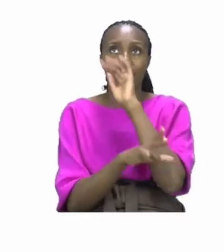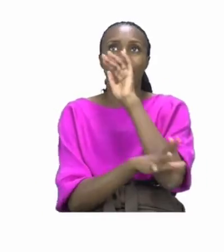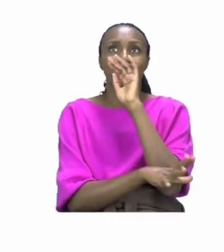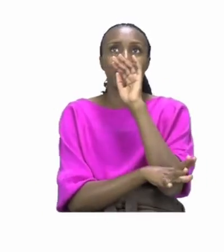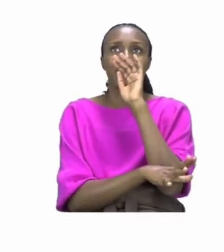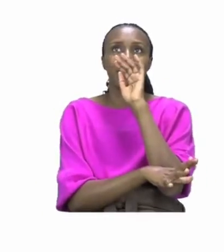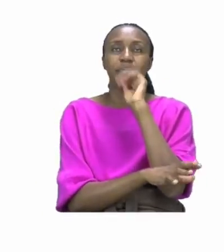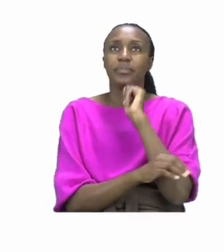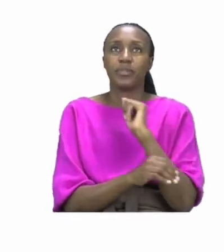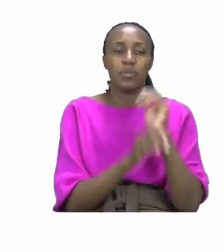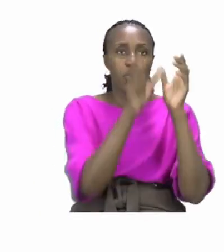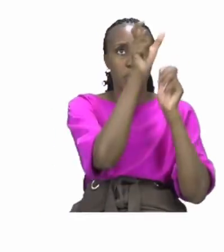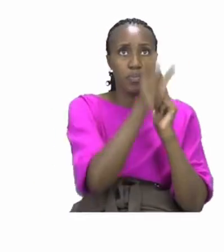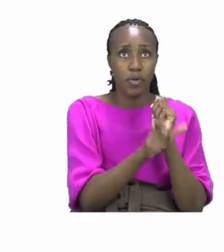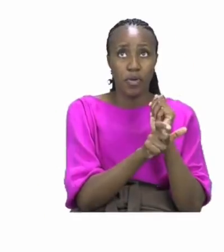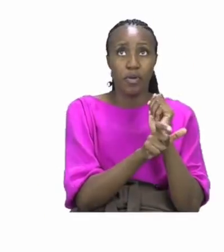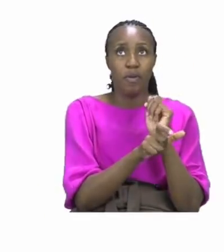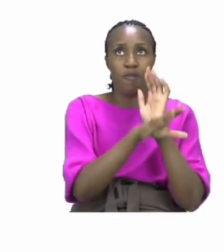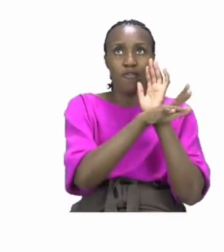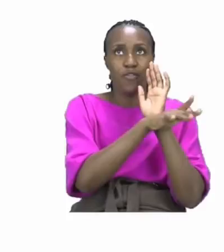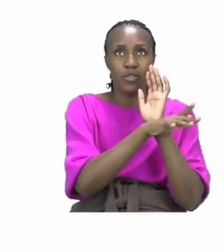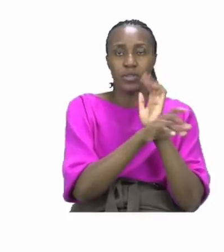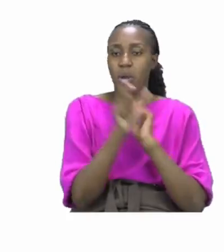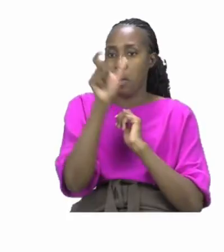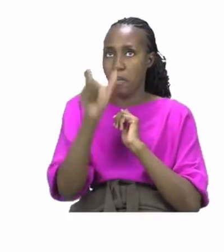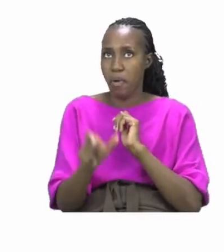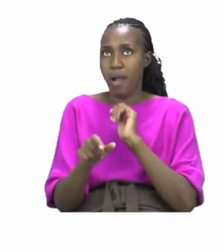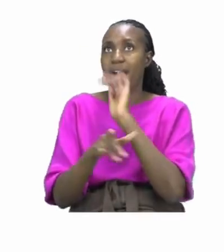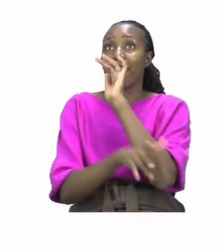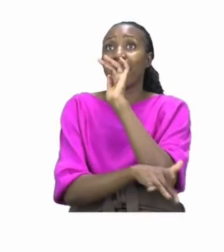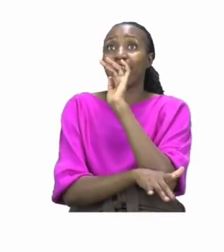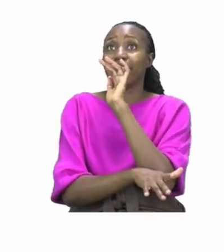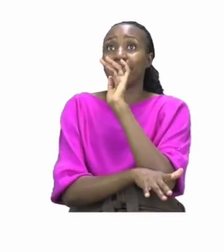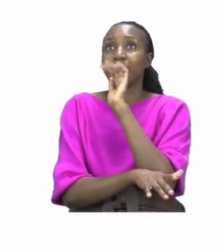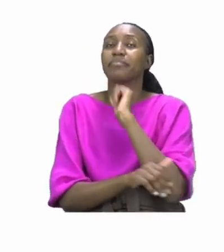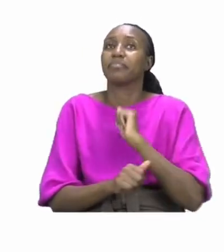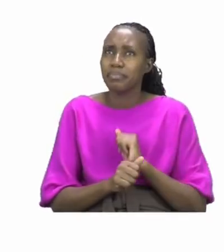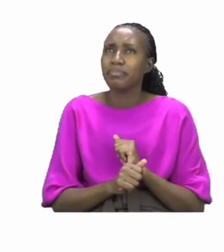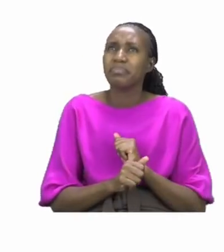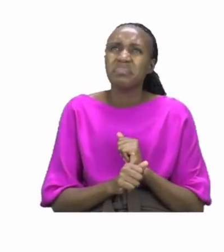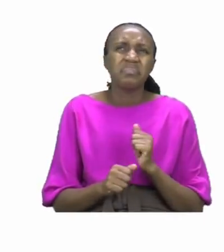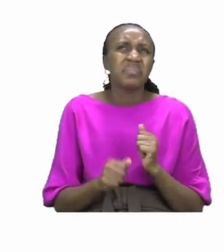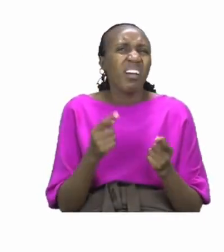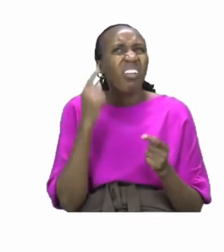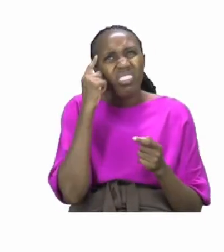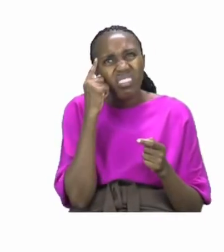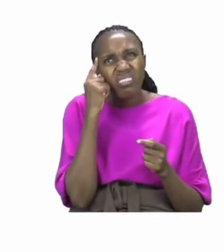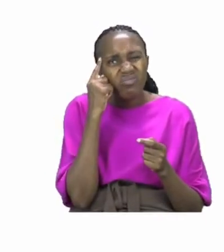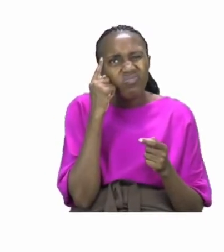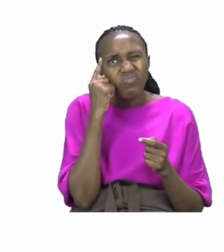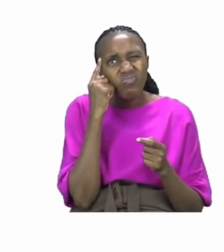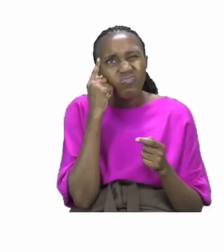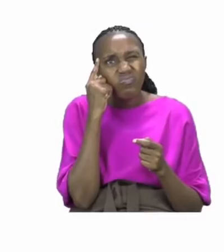then paste them under the correct heading. Now, I bet you're wondering, Teacher Mutsa, what's